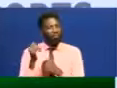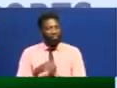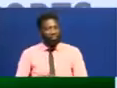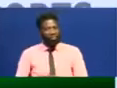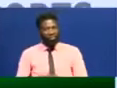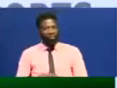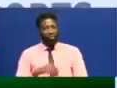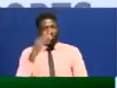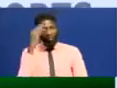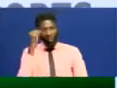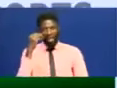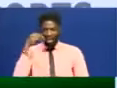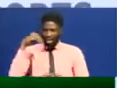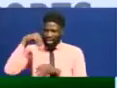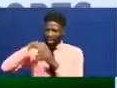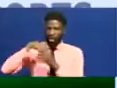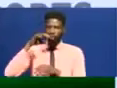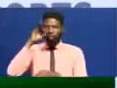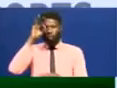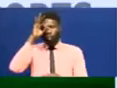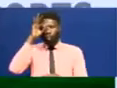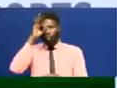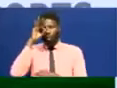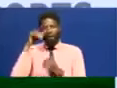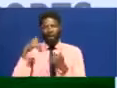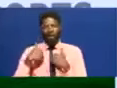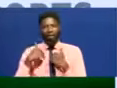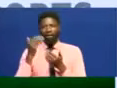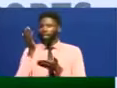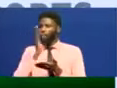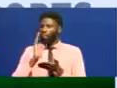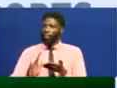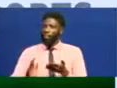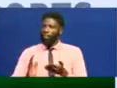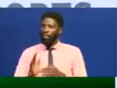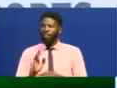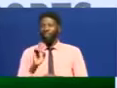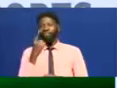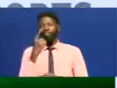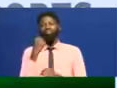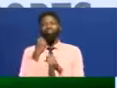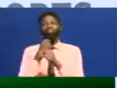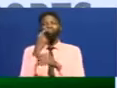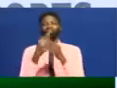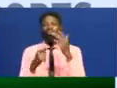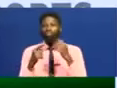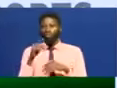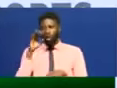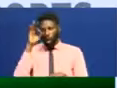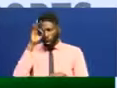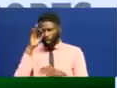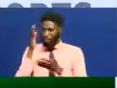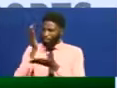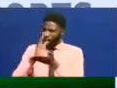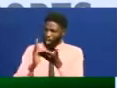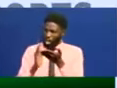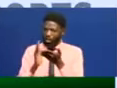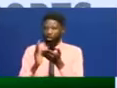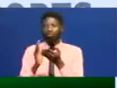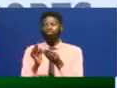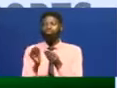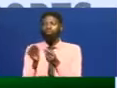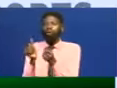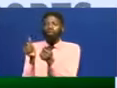because of cracks, the first thing you do, you fix the cracks. You stop the